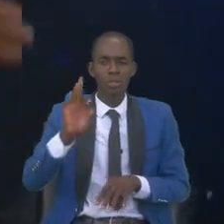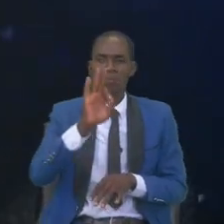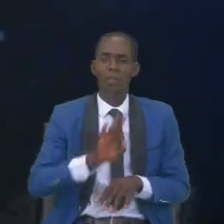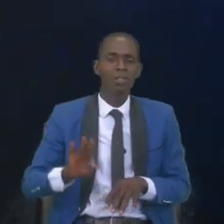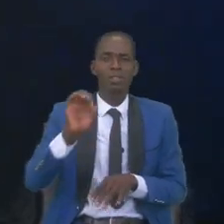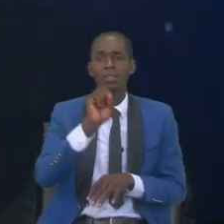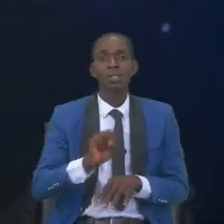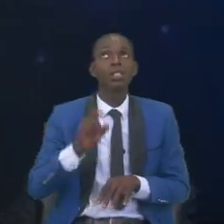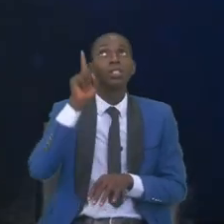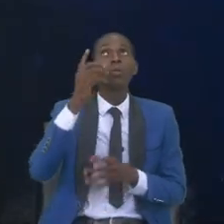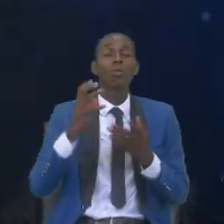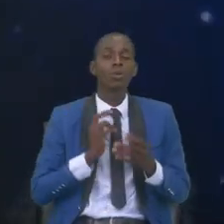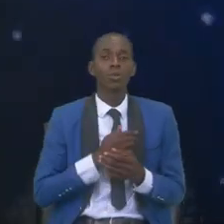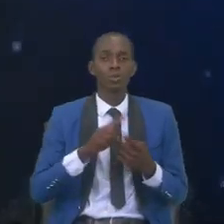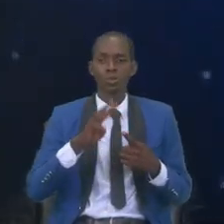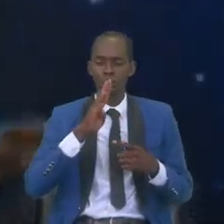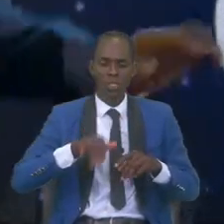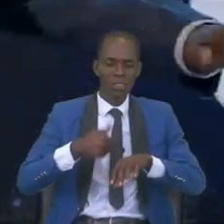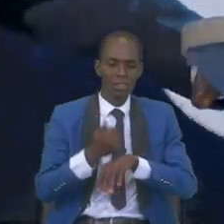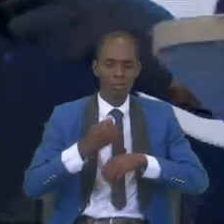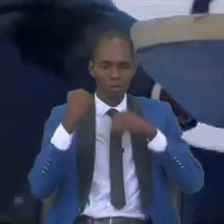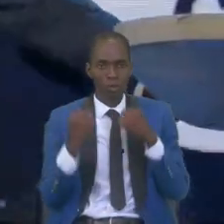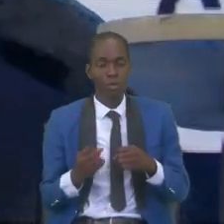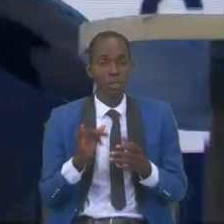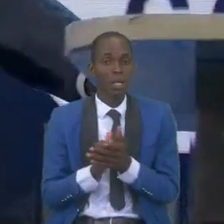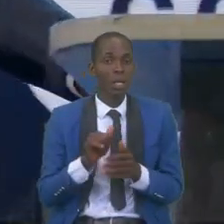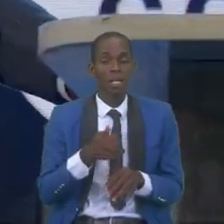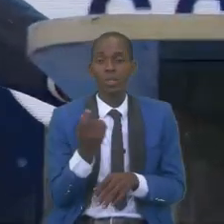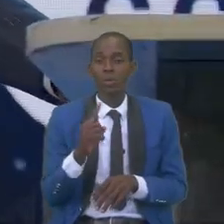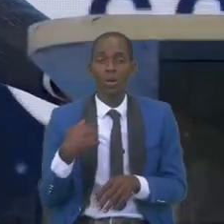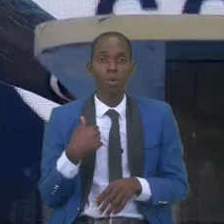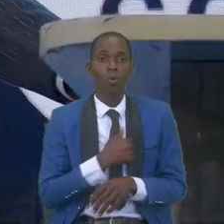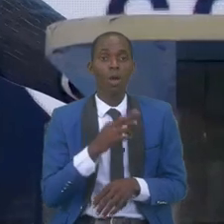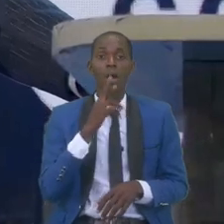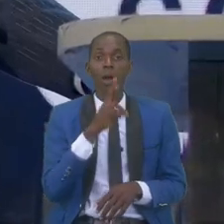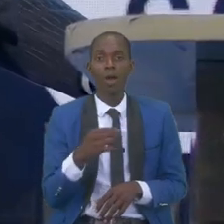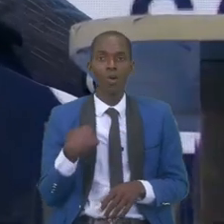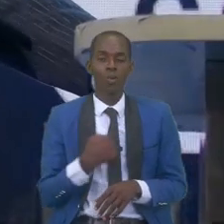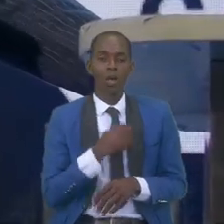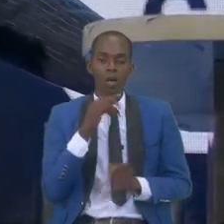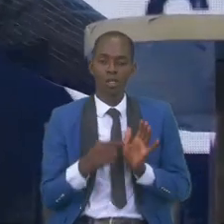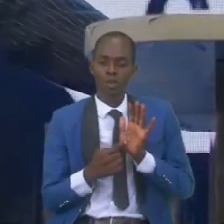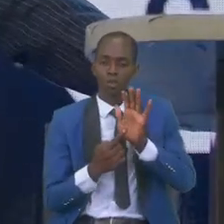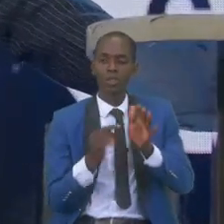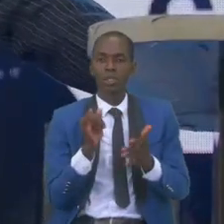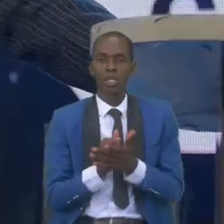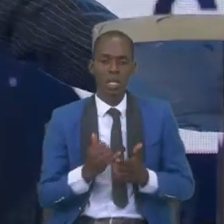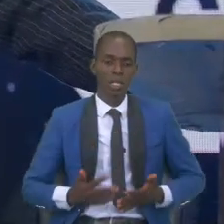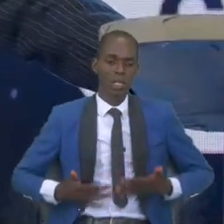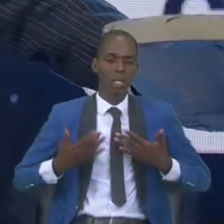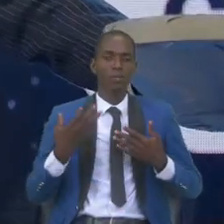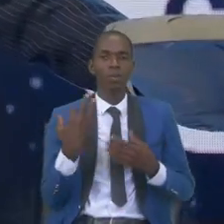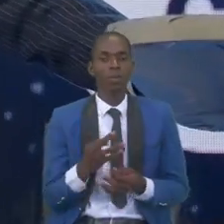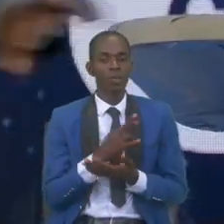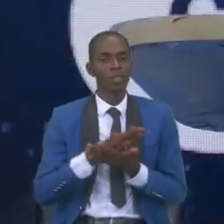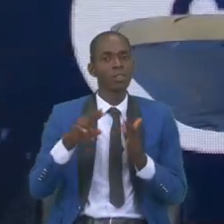so established that wherever we are, we're living that life of righteousness and we're established in